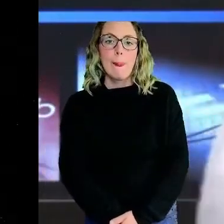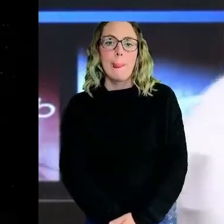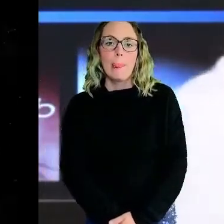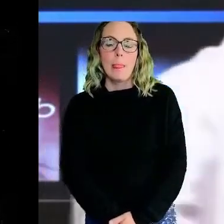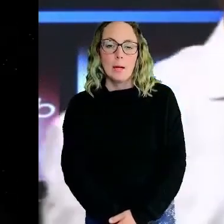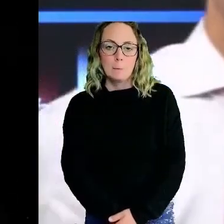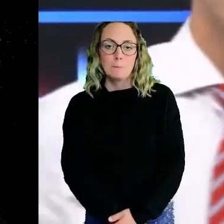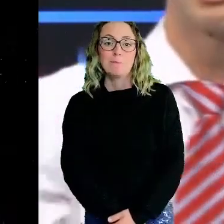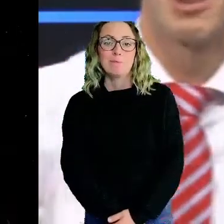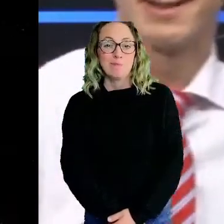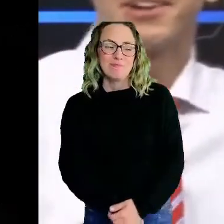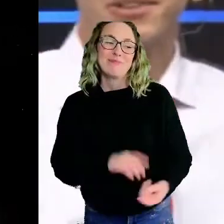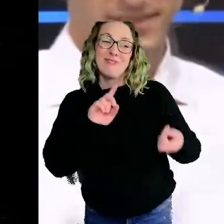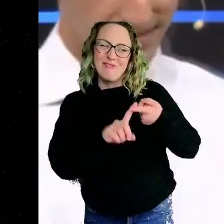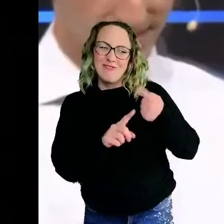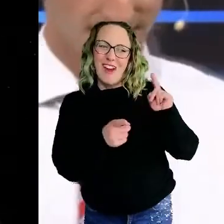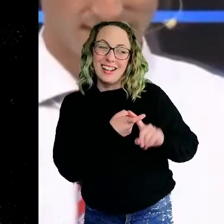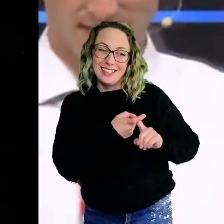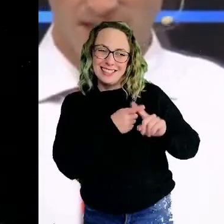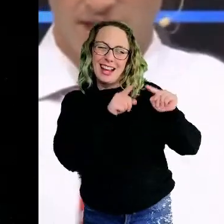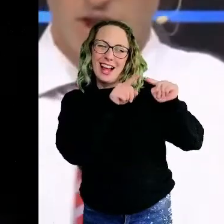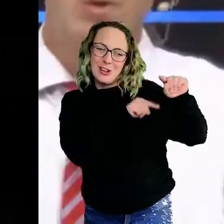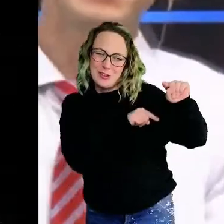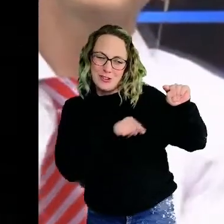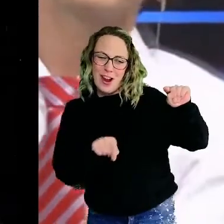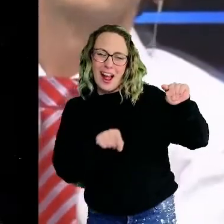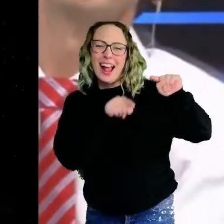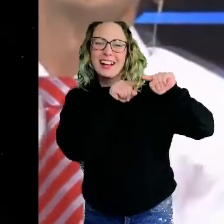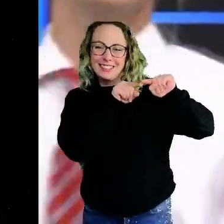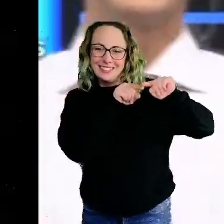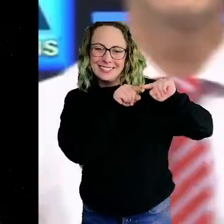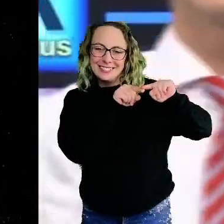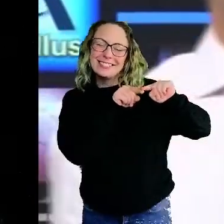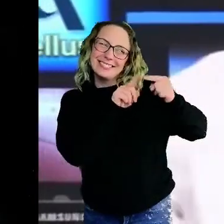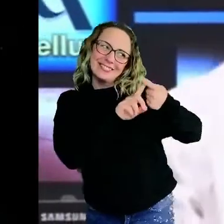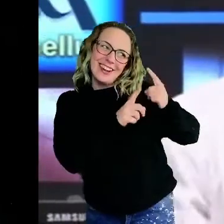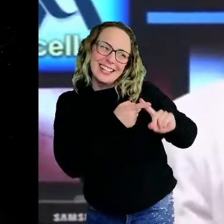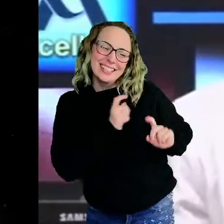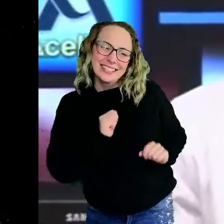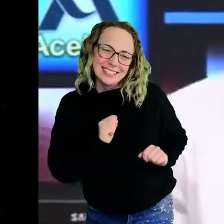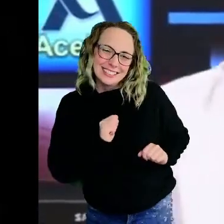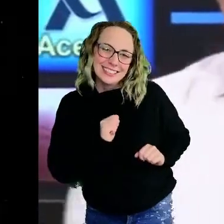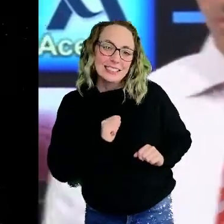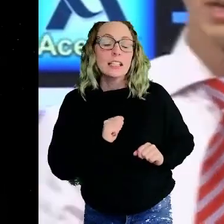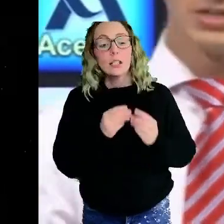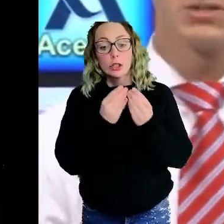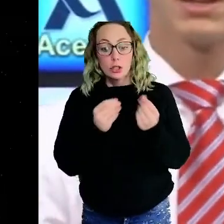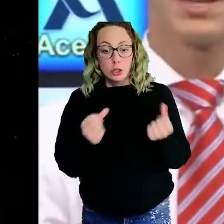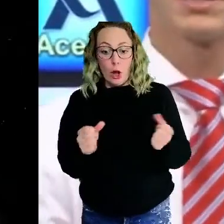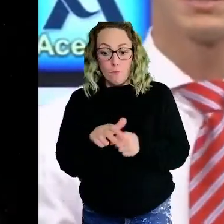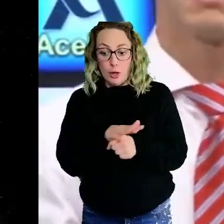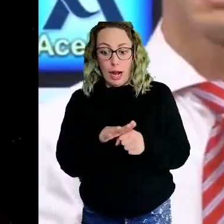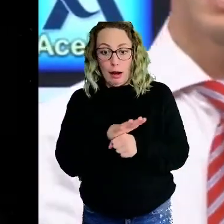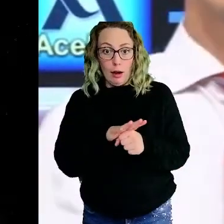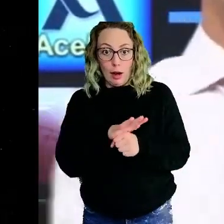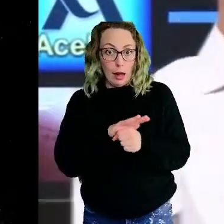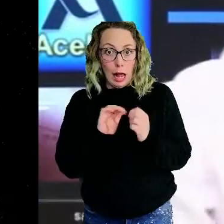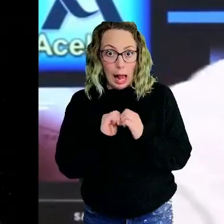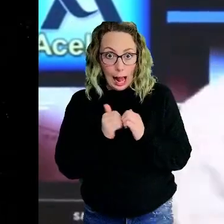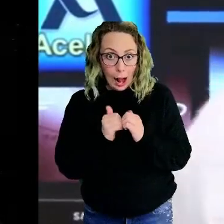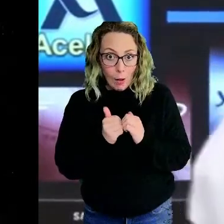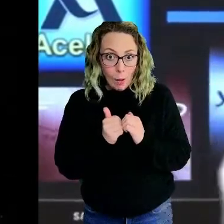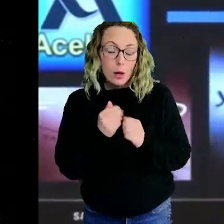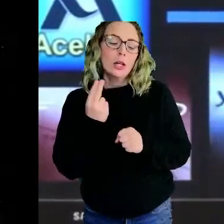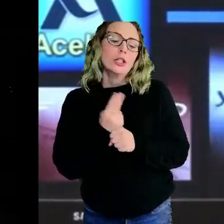Our friend, the triangle. We can solve for the area of a triangle by utilizing the